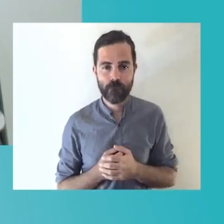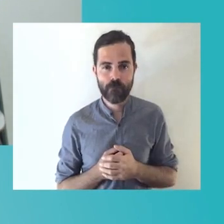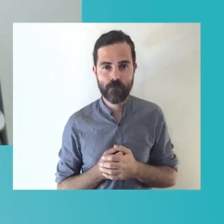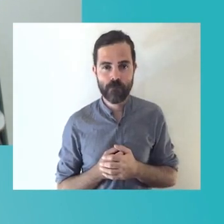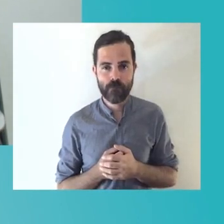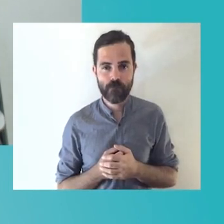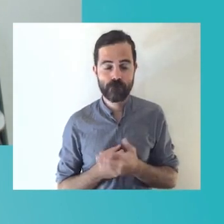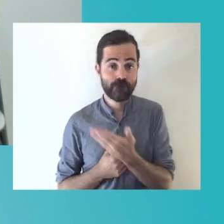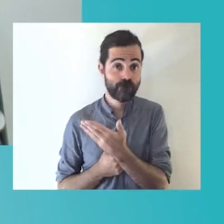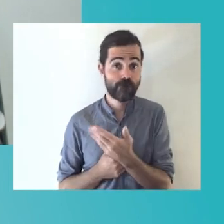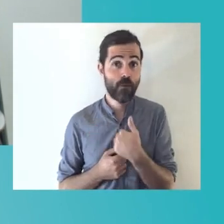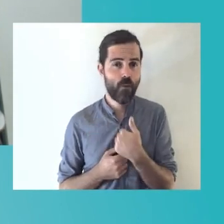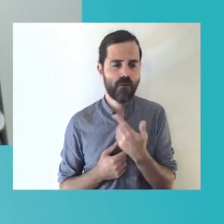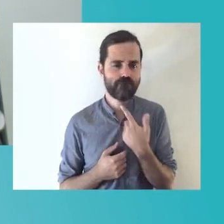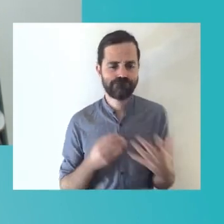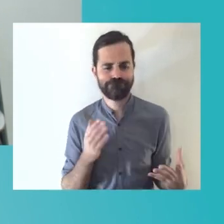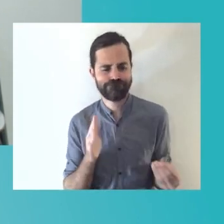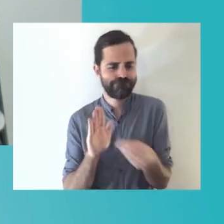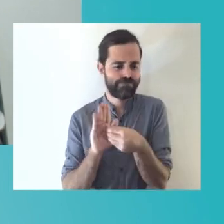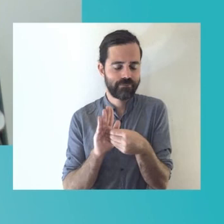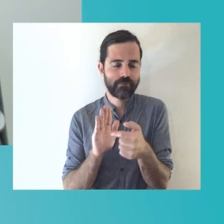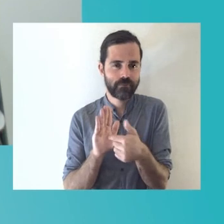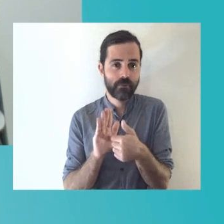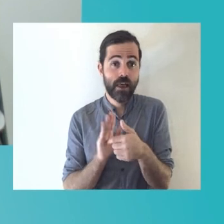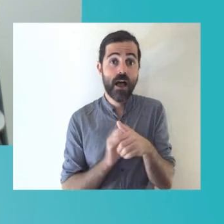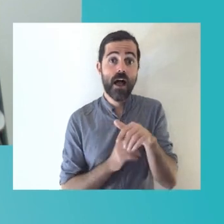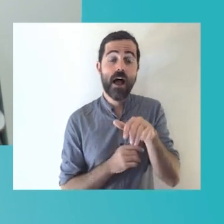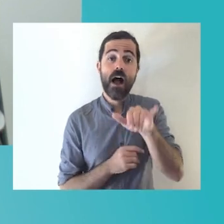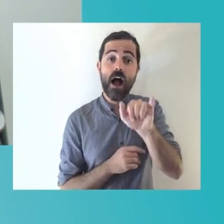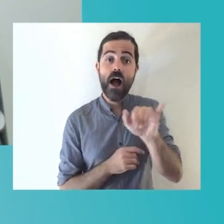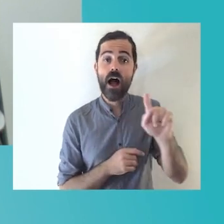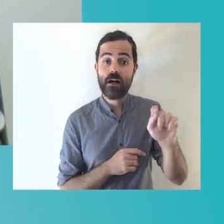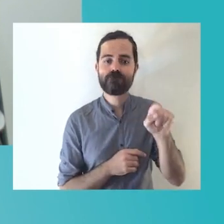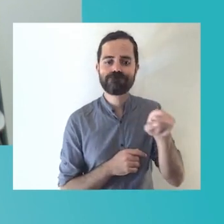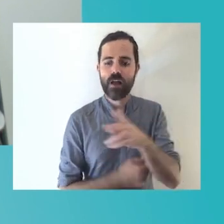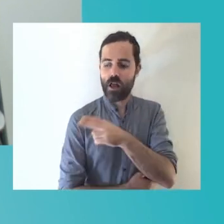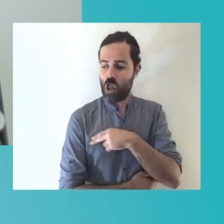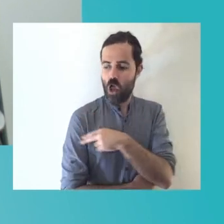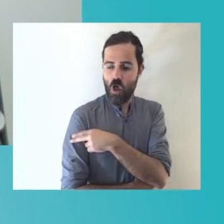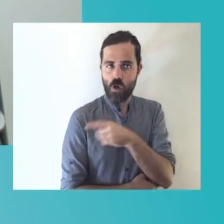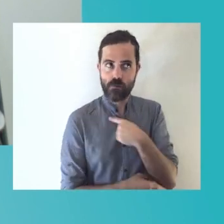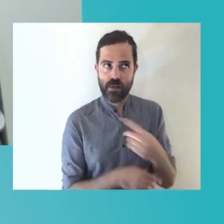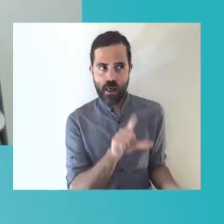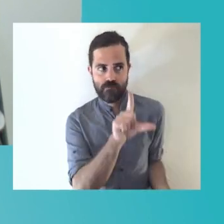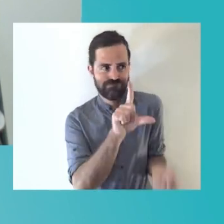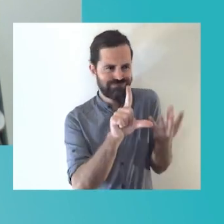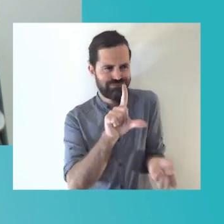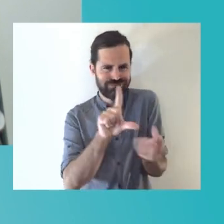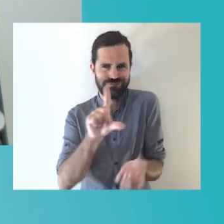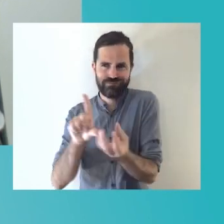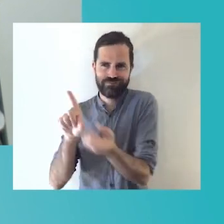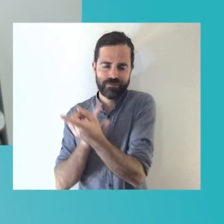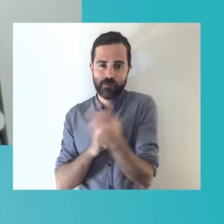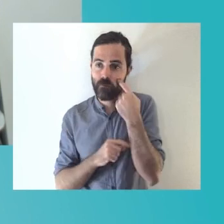radiologists. We integrate this solution in the IT system of the hospital, obtaining all the information available from the